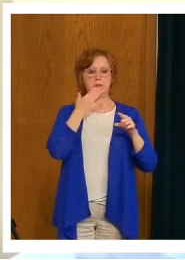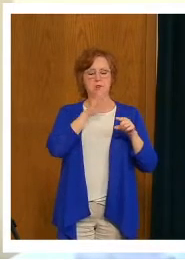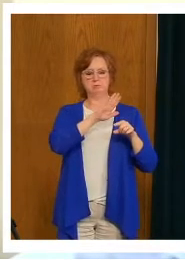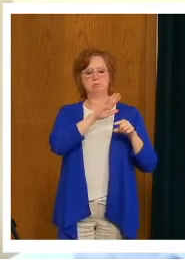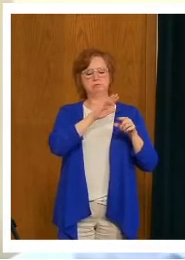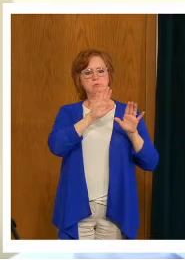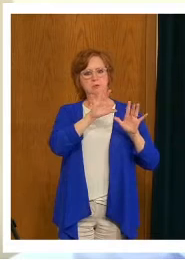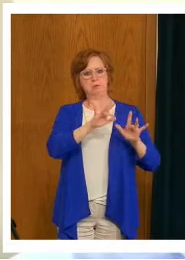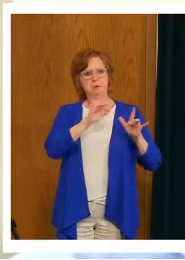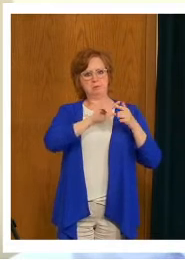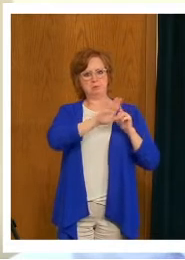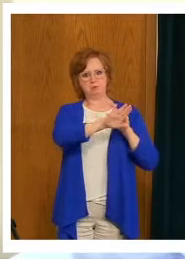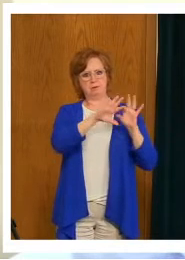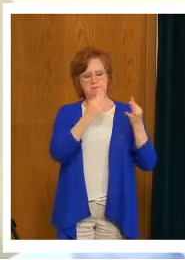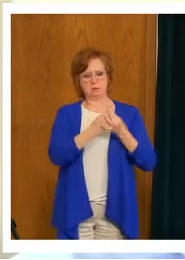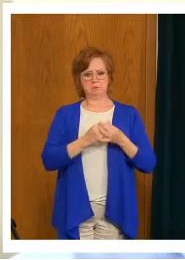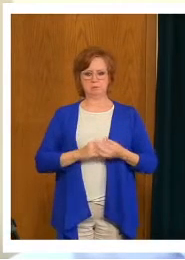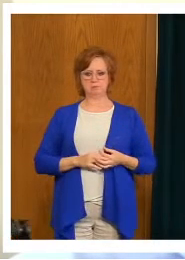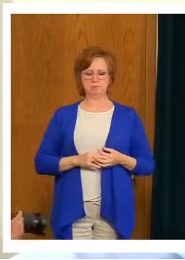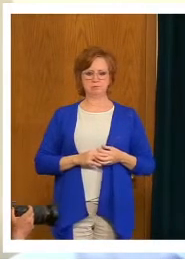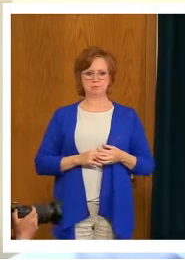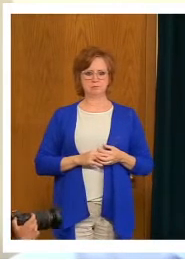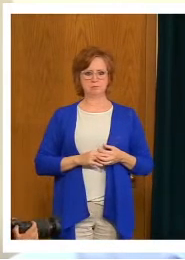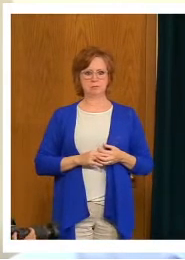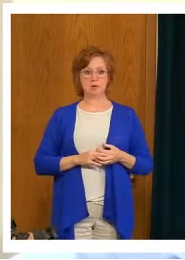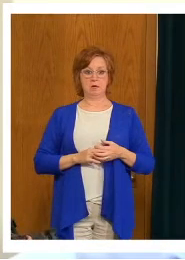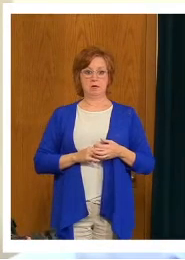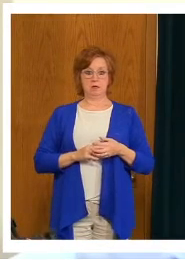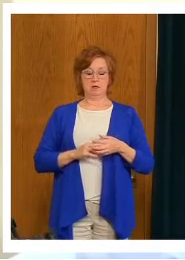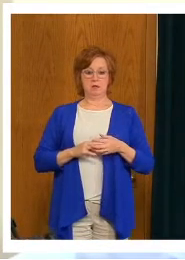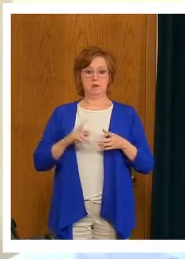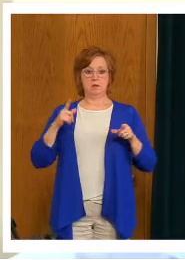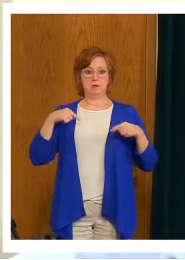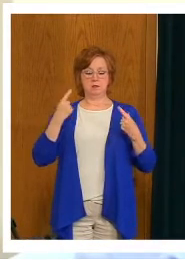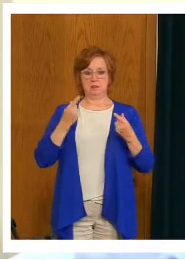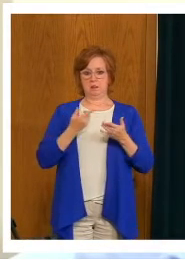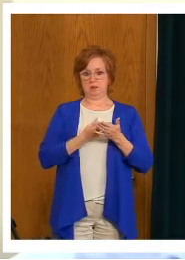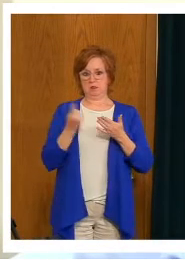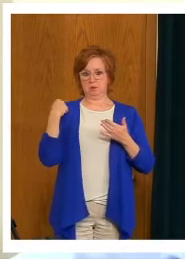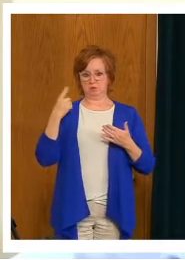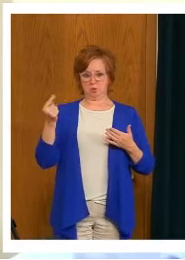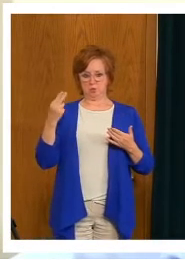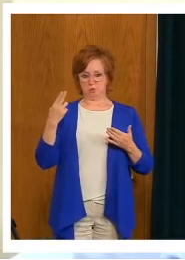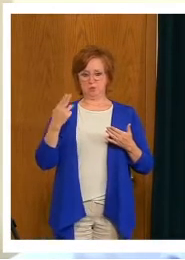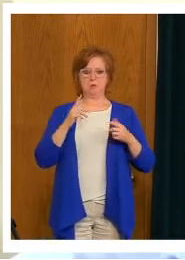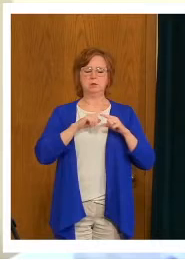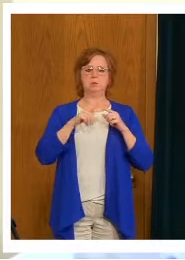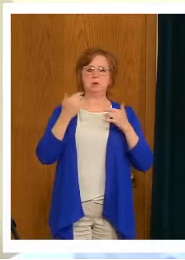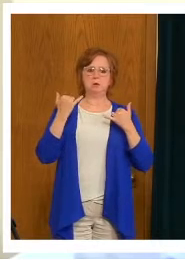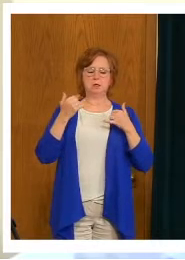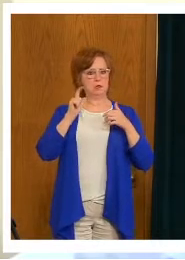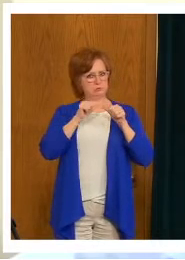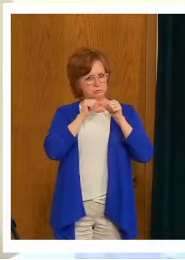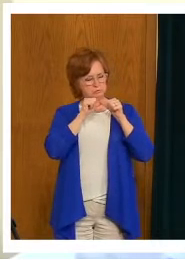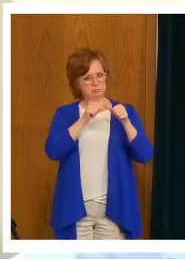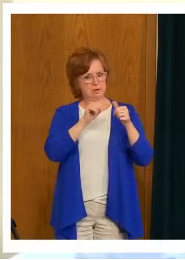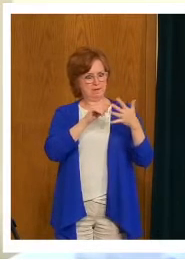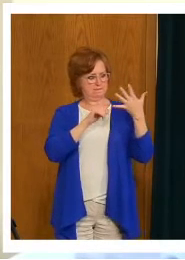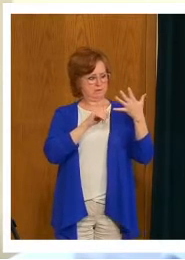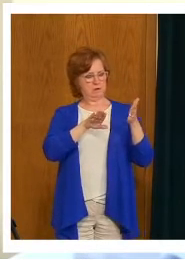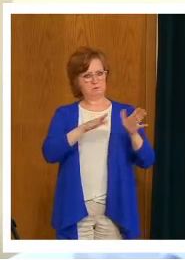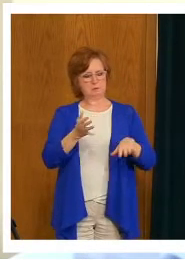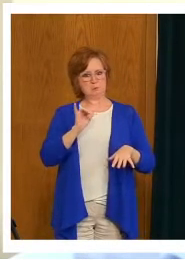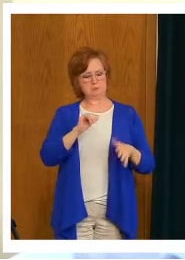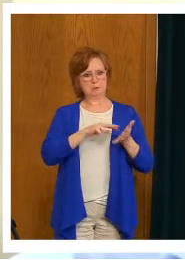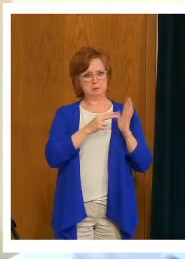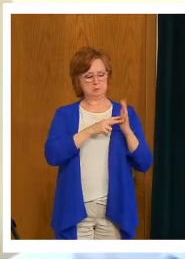And this is again a reminder that we absolutely must stay the course with public health measures. for now, but absolutely continue